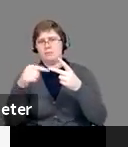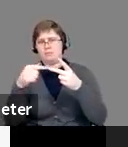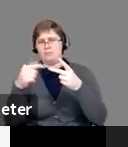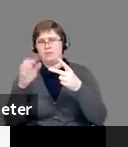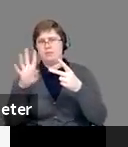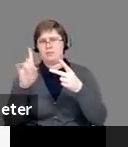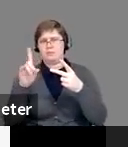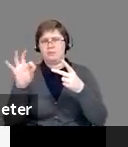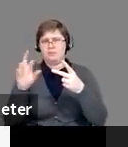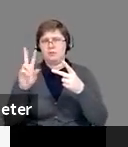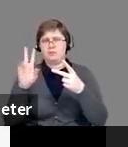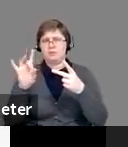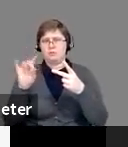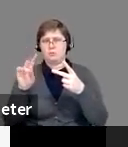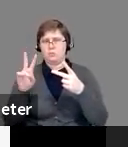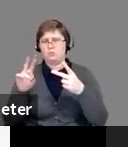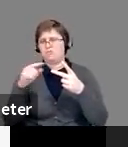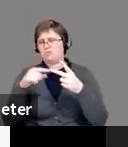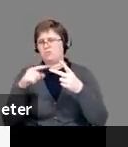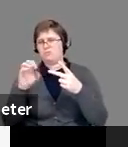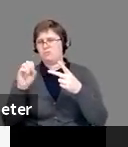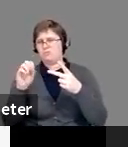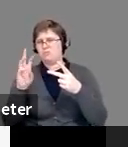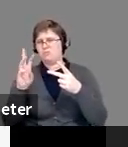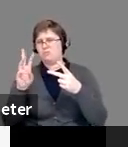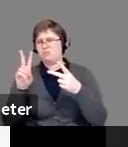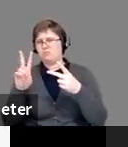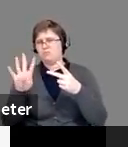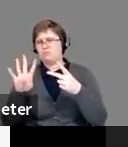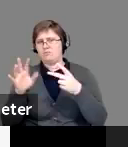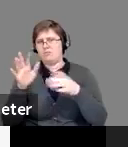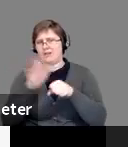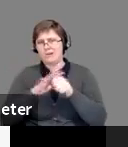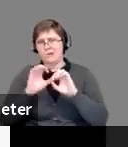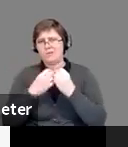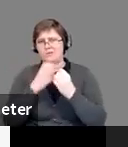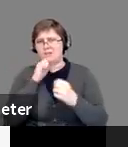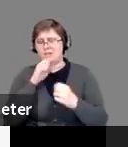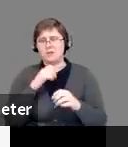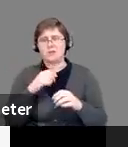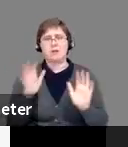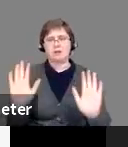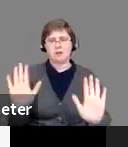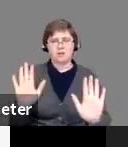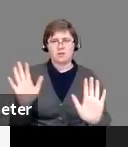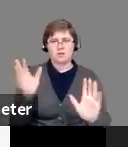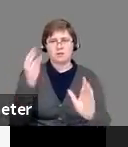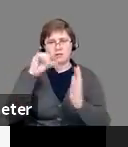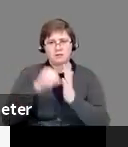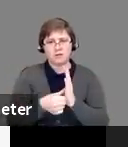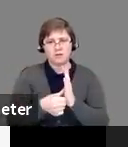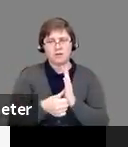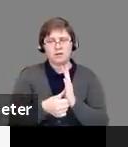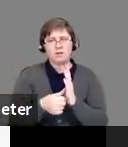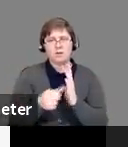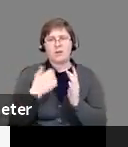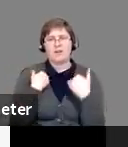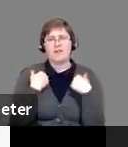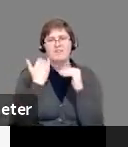I want to also stress too, we don't have unlimited support for